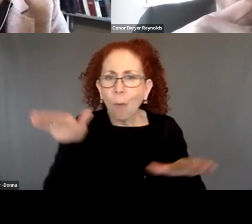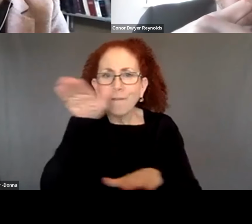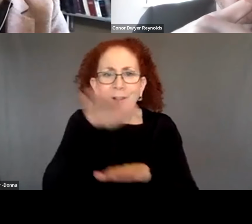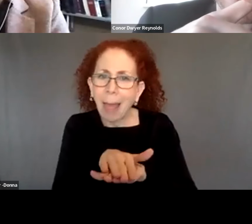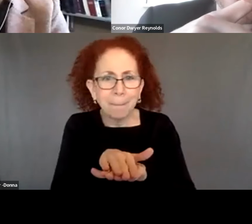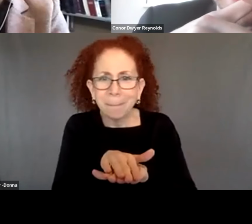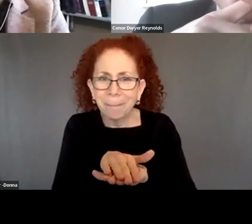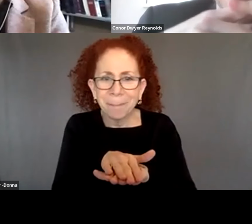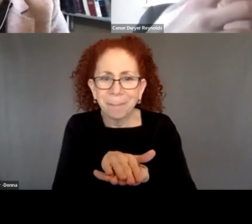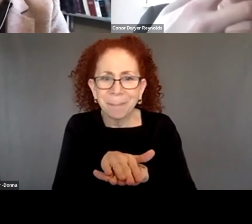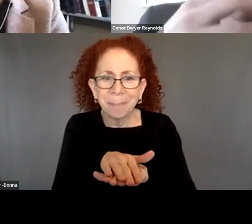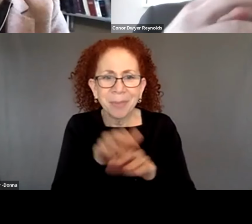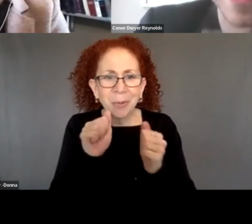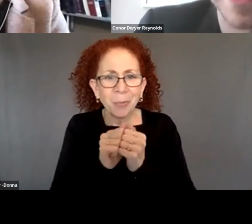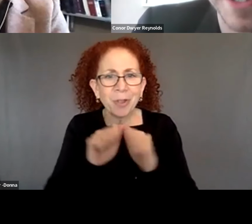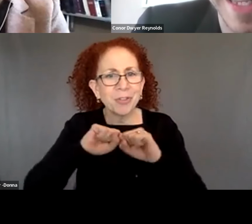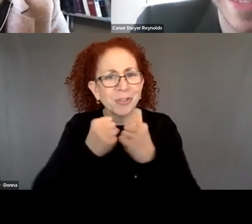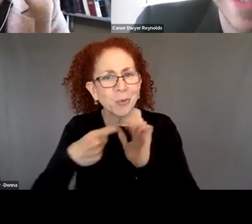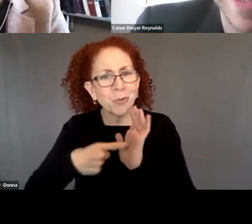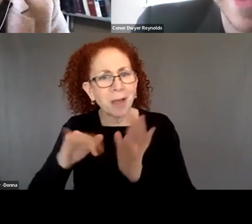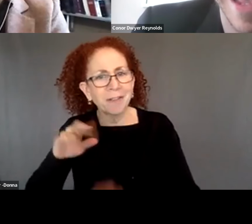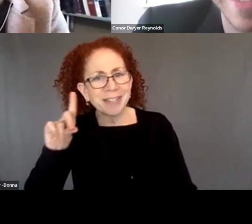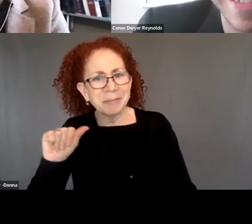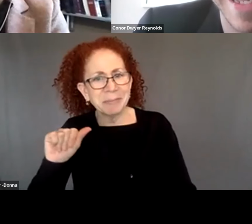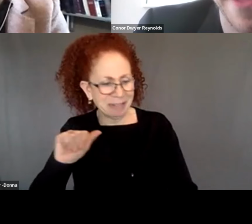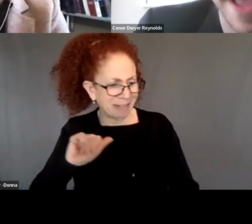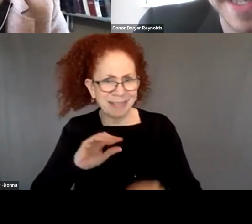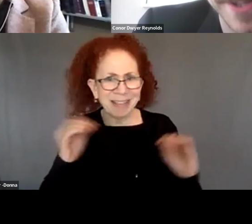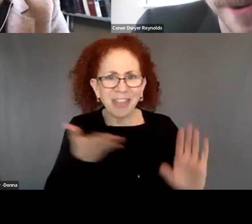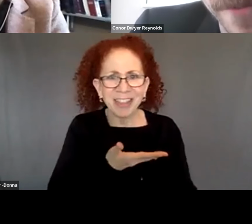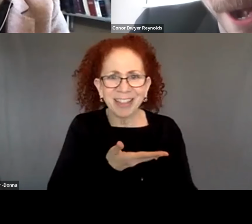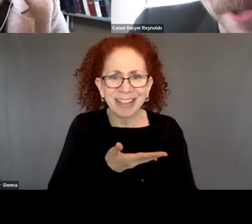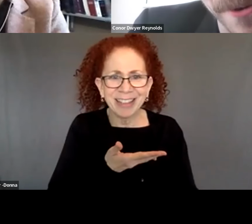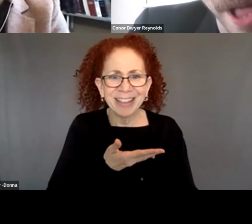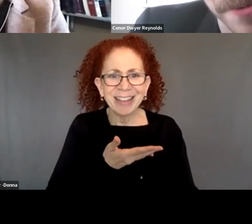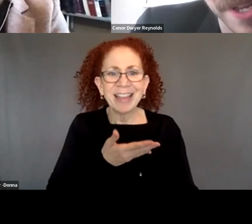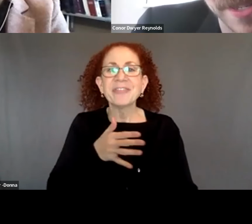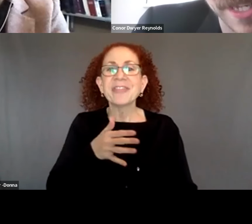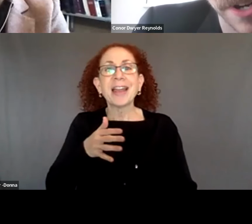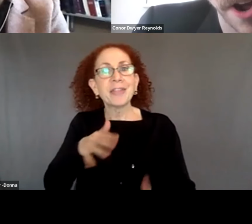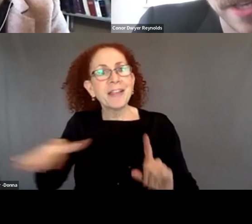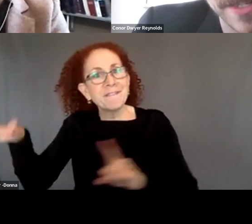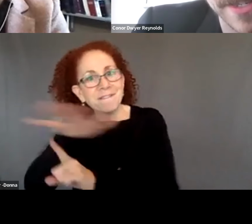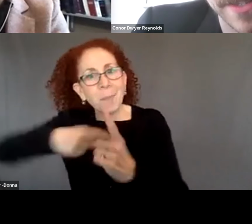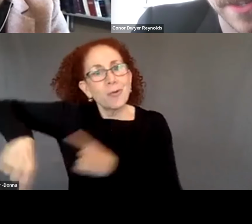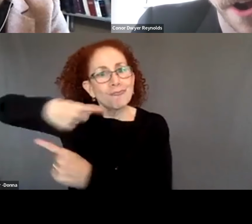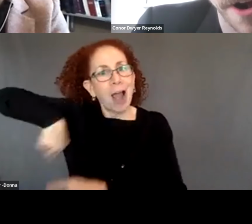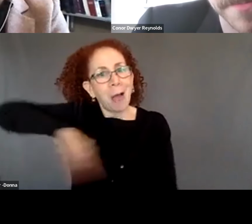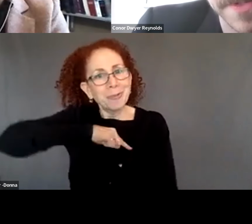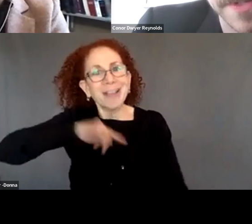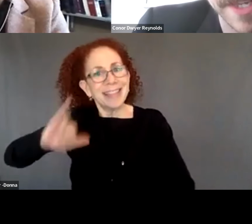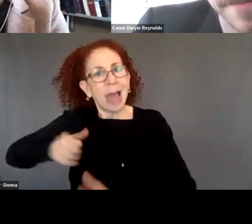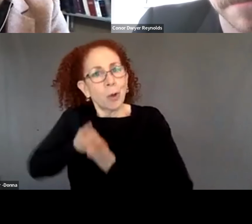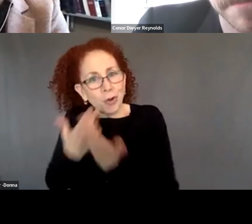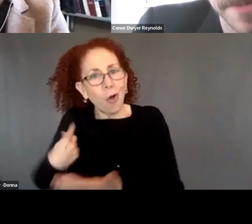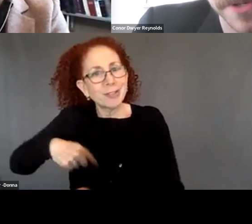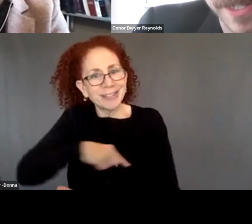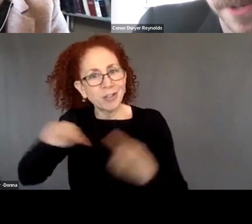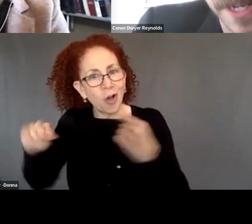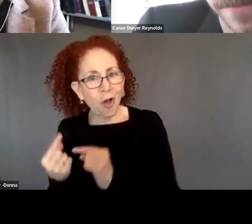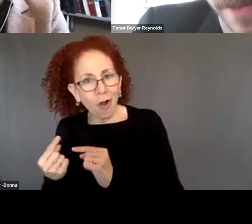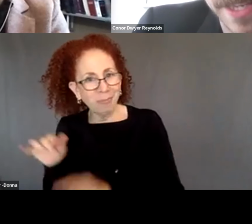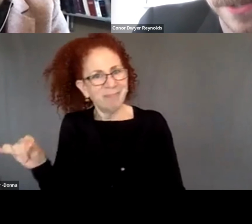intersection with the social model of disability. The idea that it is our environment around us that causes the harms that